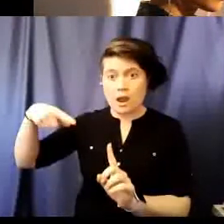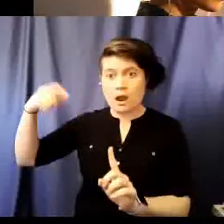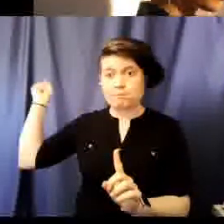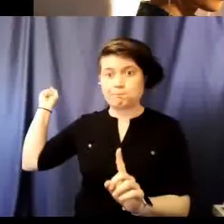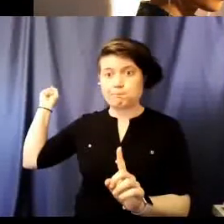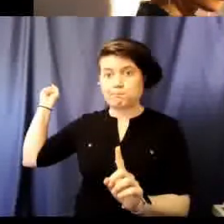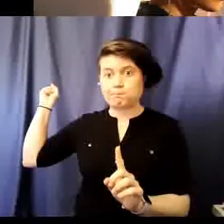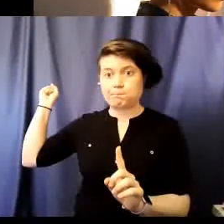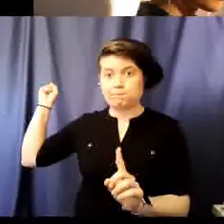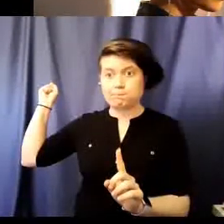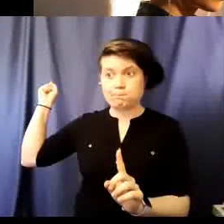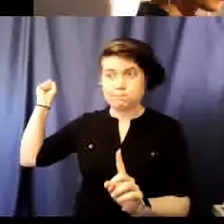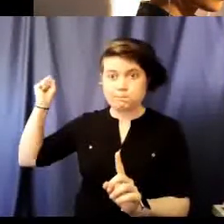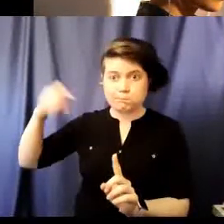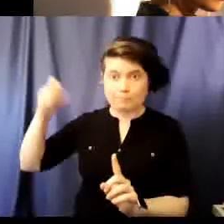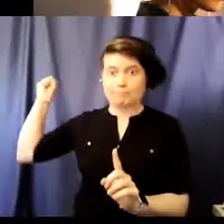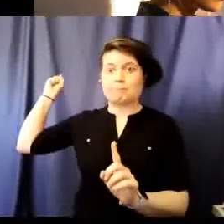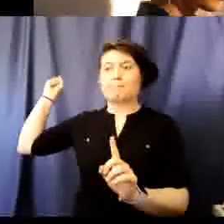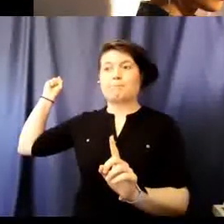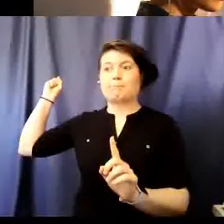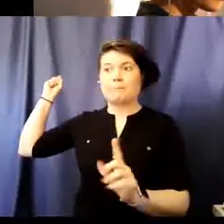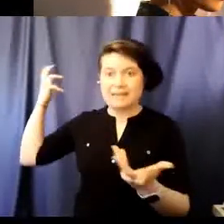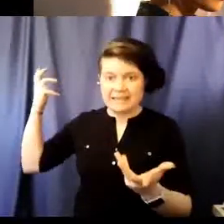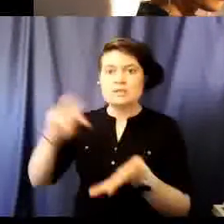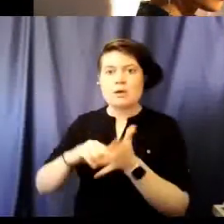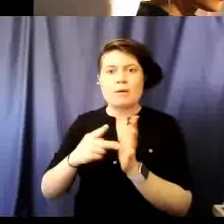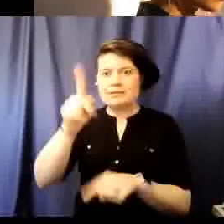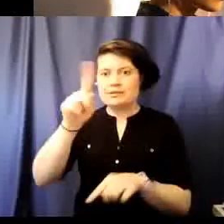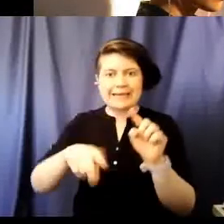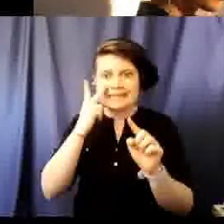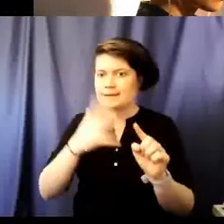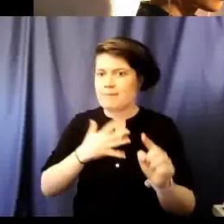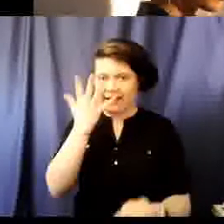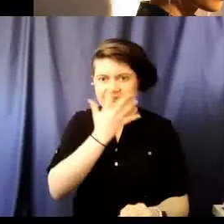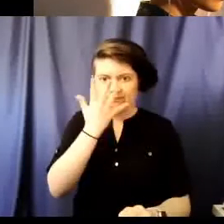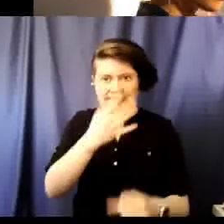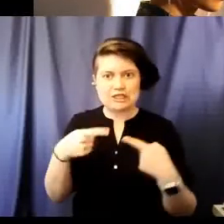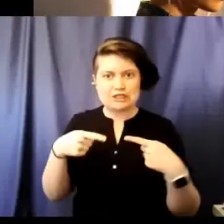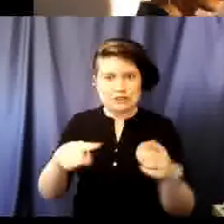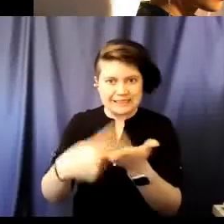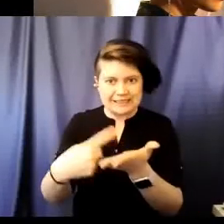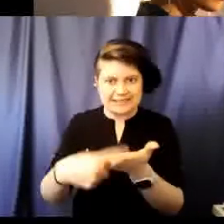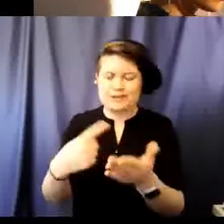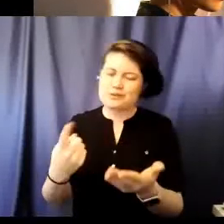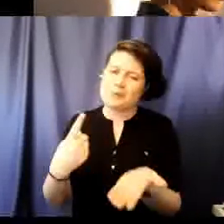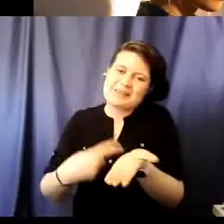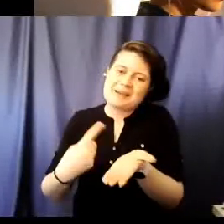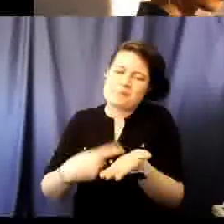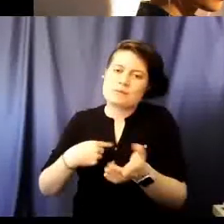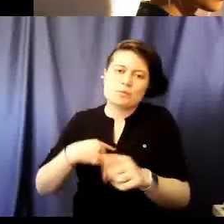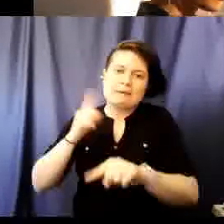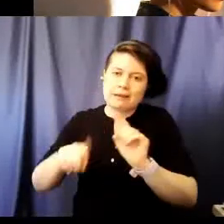She can't always see my face when we're having discussions. So we know technology just isn't always reliable as well.